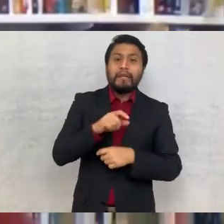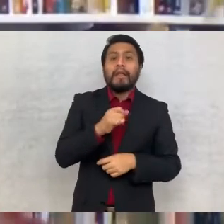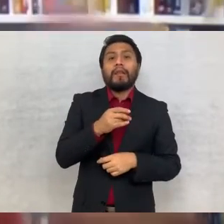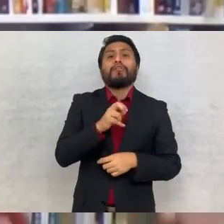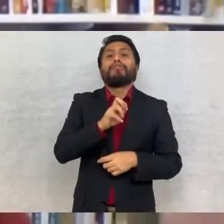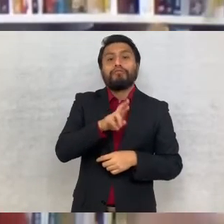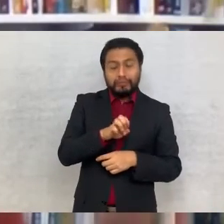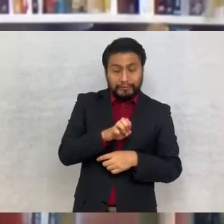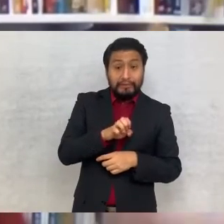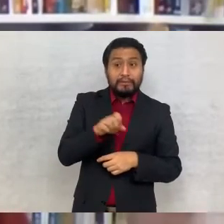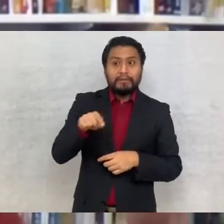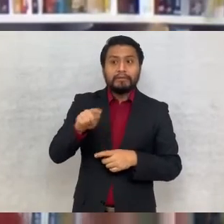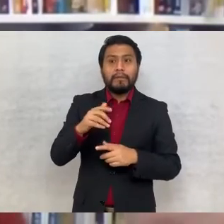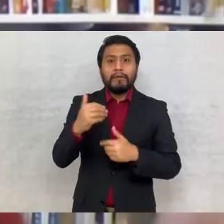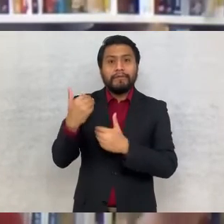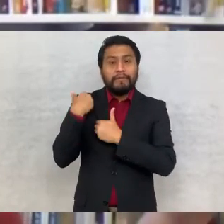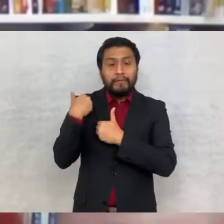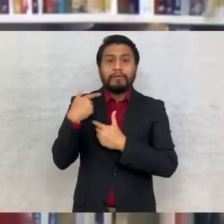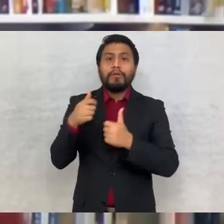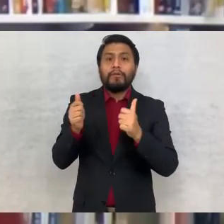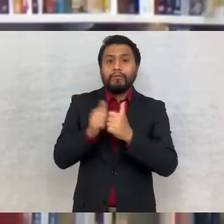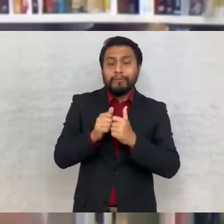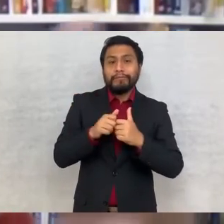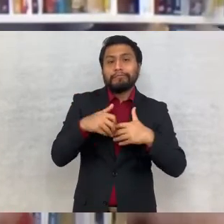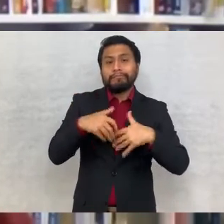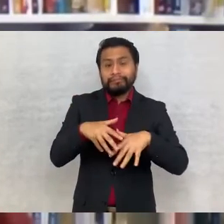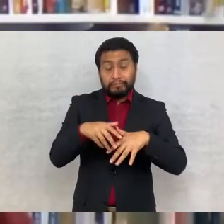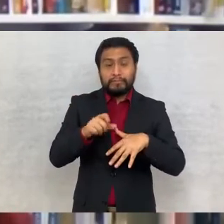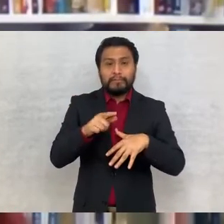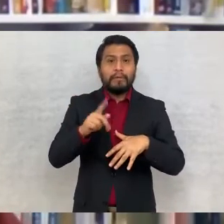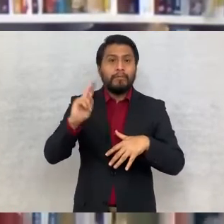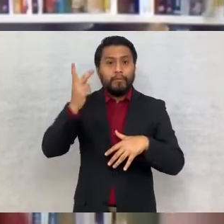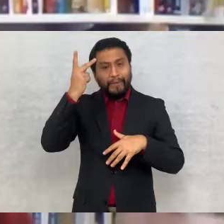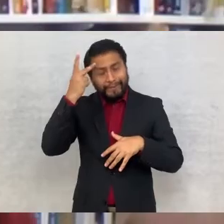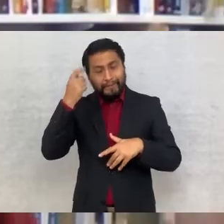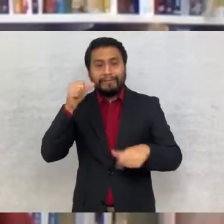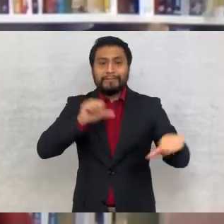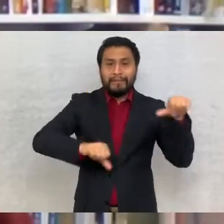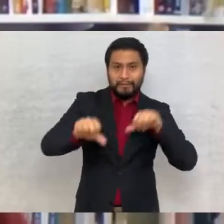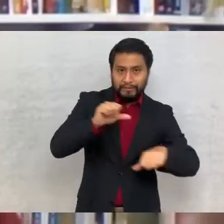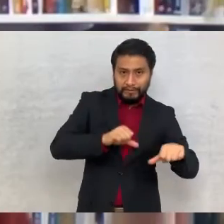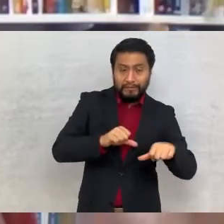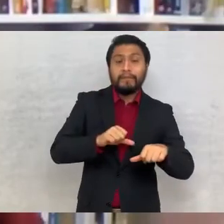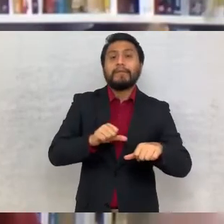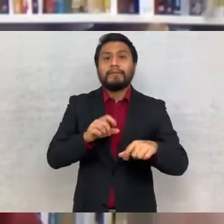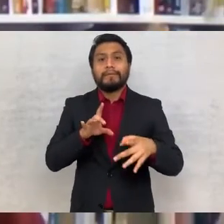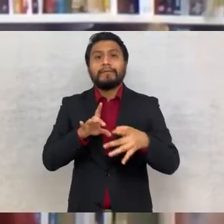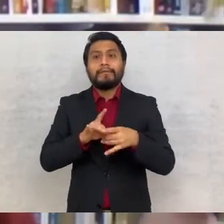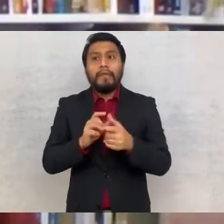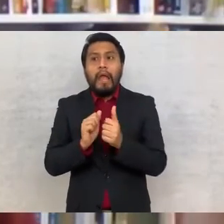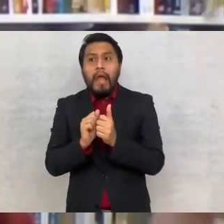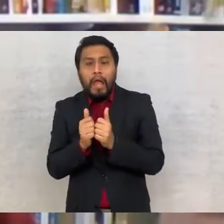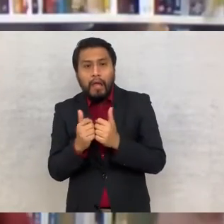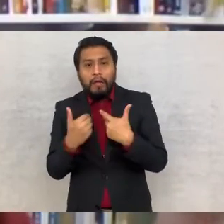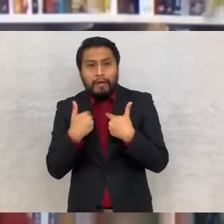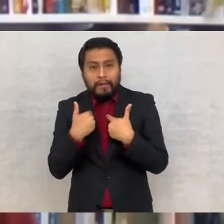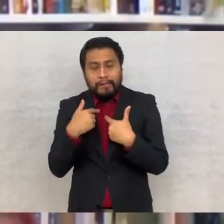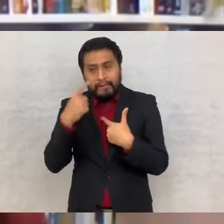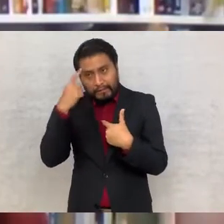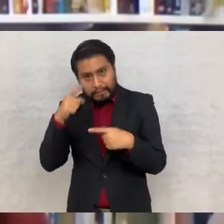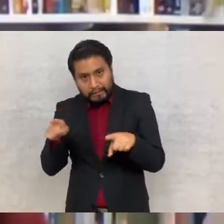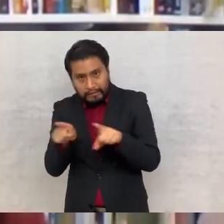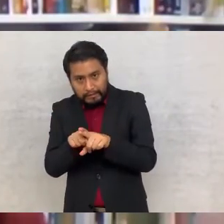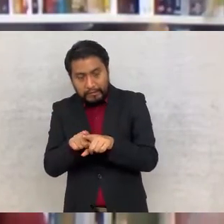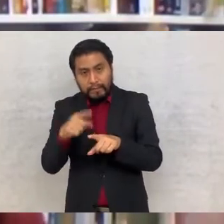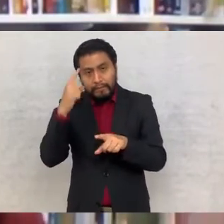the agricultural bourgeoisie, which in its alliance with the military institution, the political field, the scientific field, managed to install